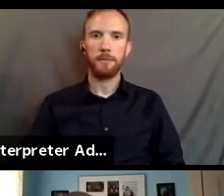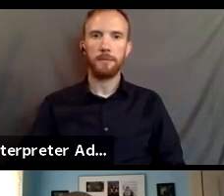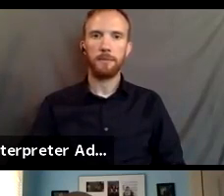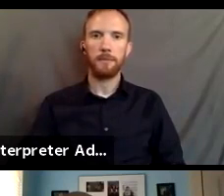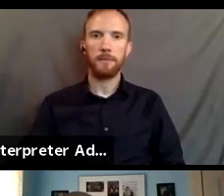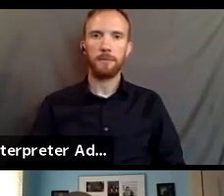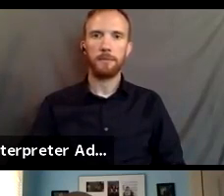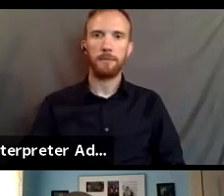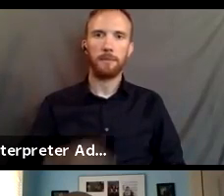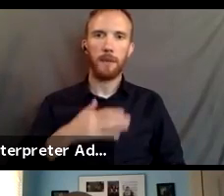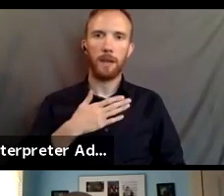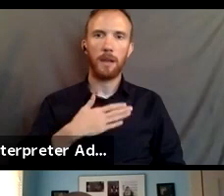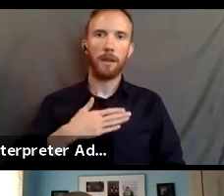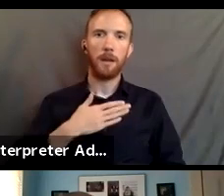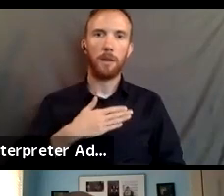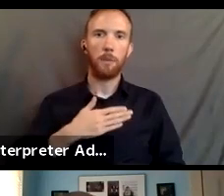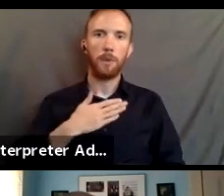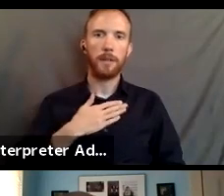please unmute